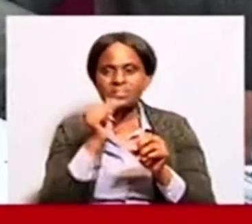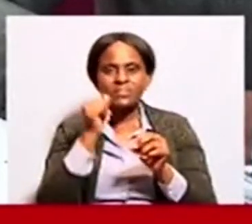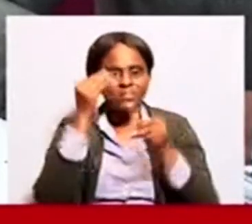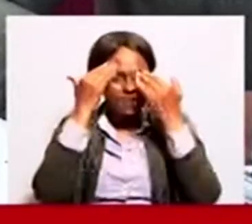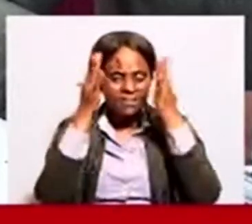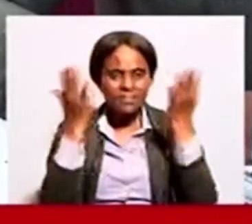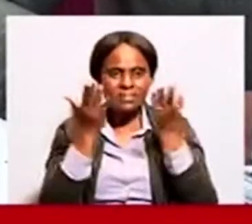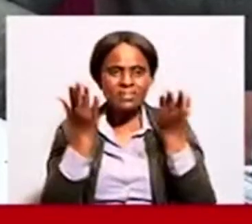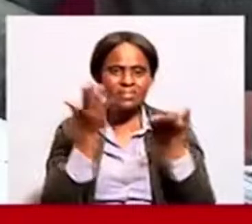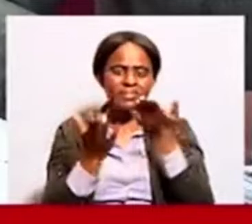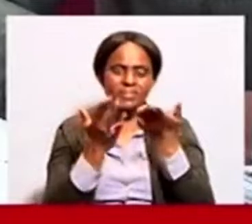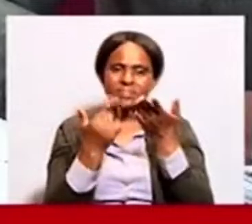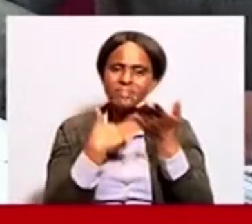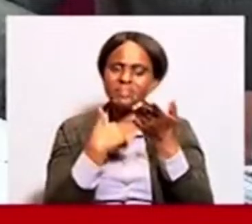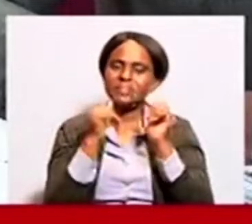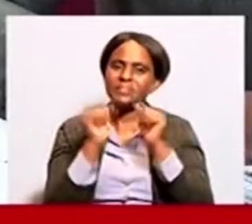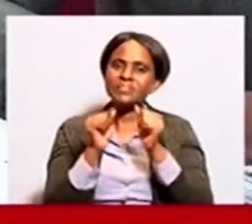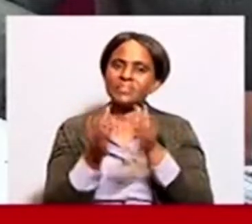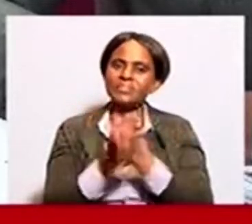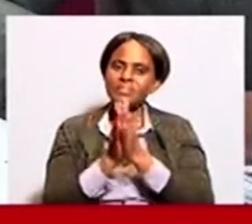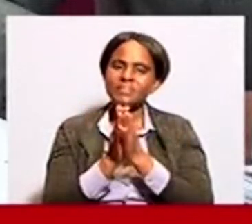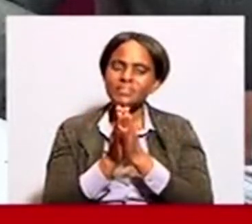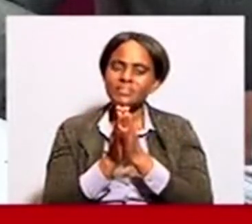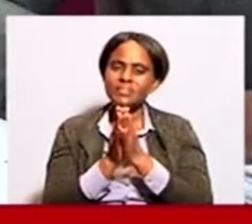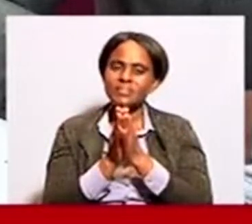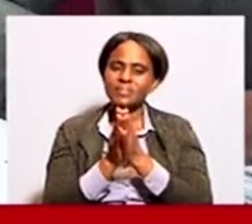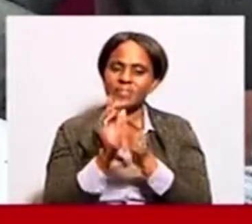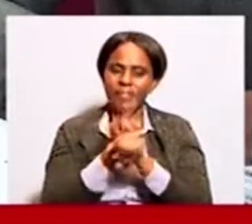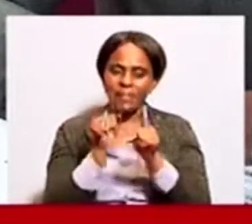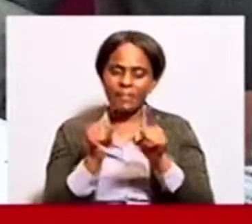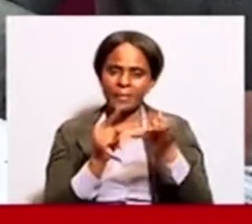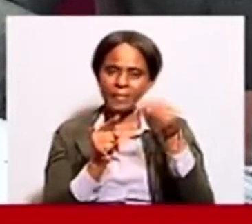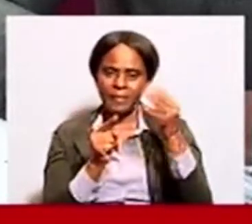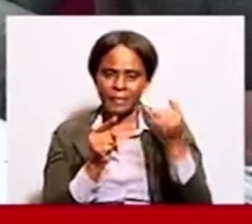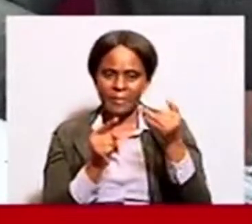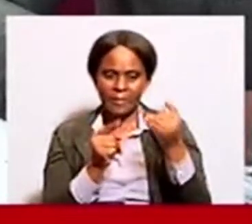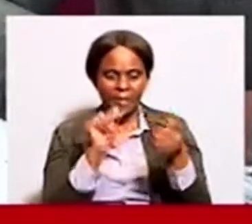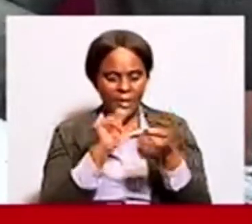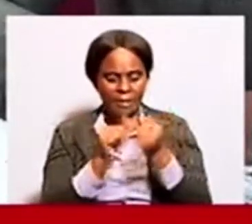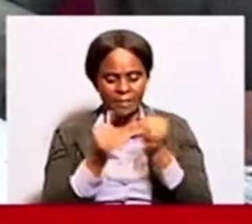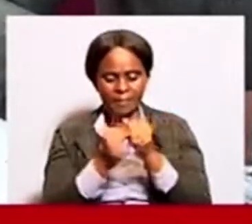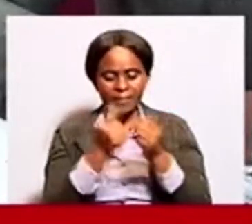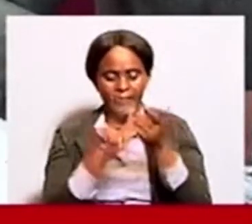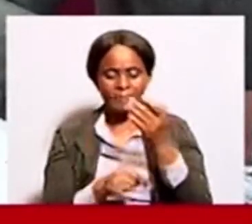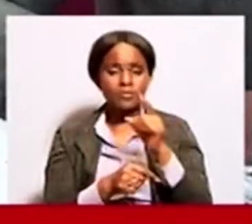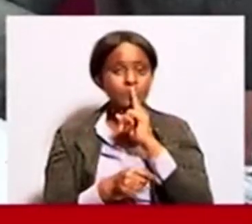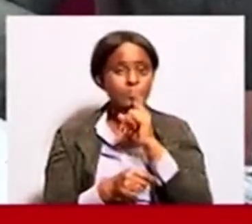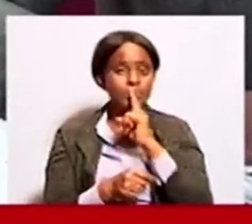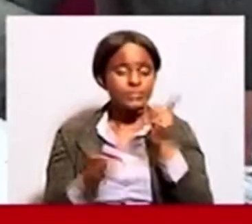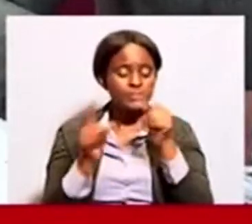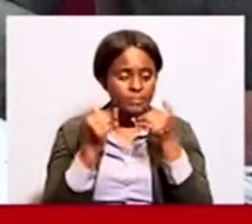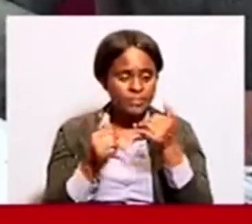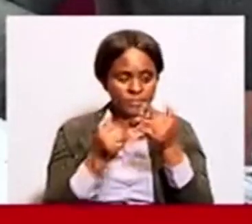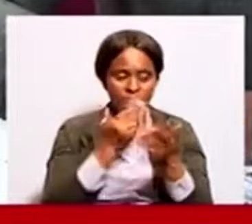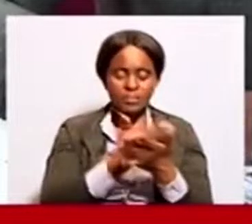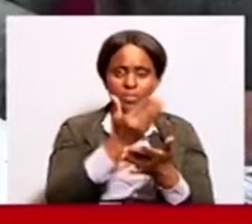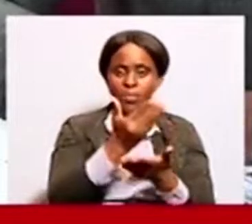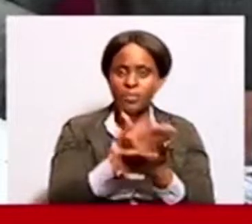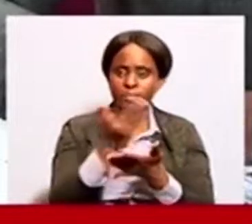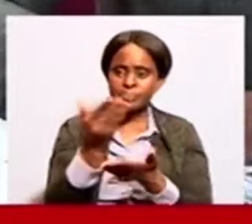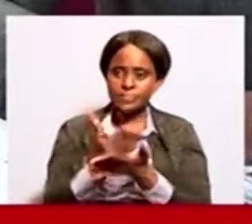but probably I can just give the problem really when it comes to